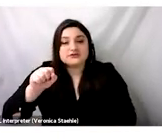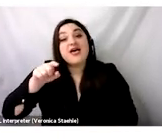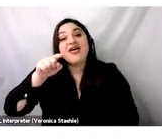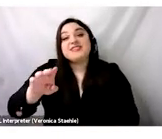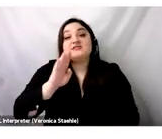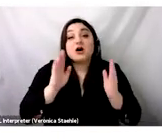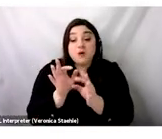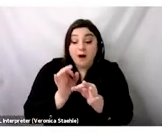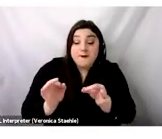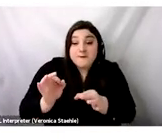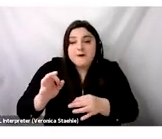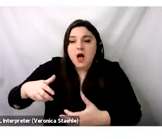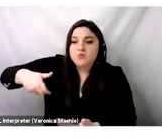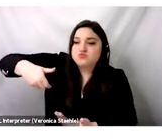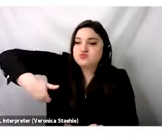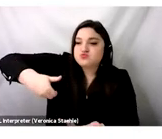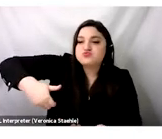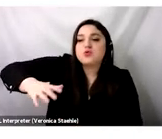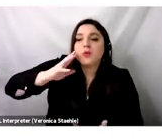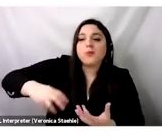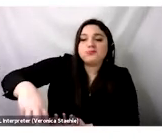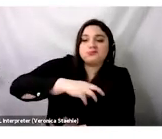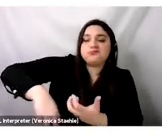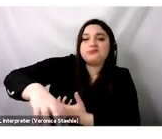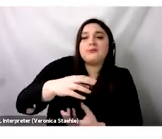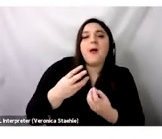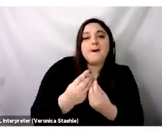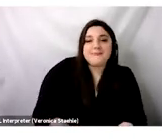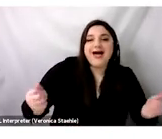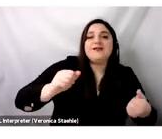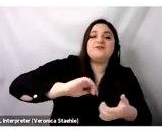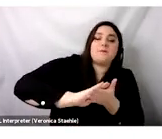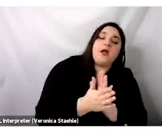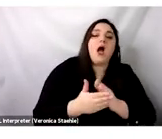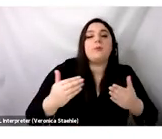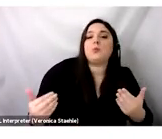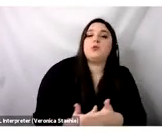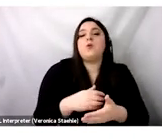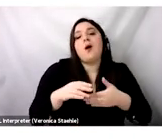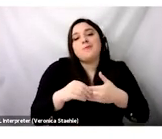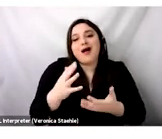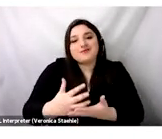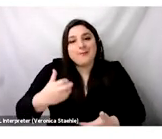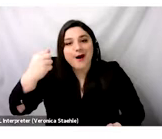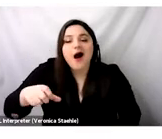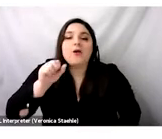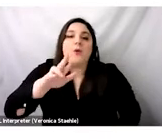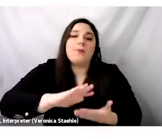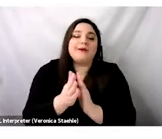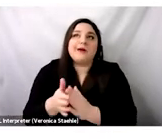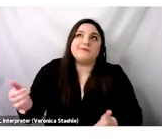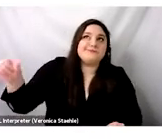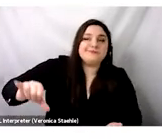into the macroplastics, like their, plastic bottles and all that, the laundry detergent.